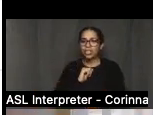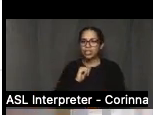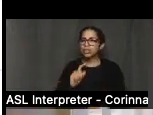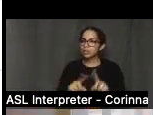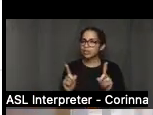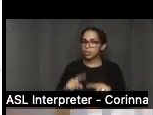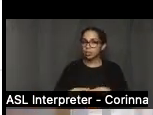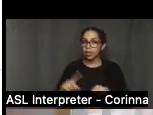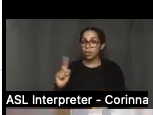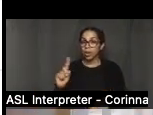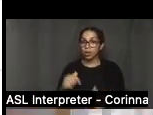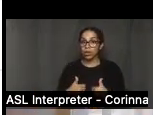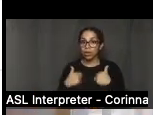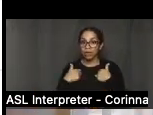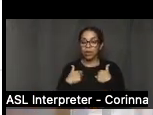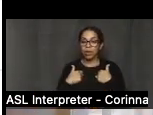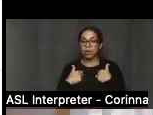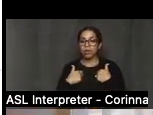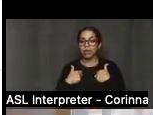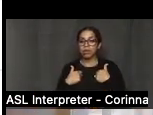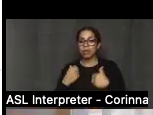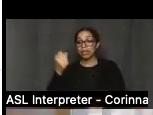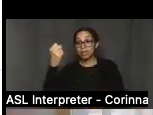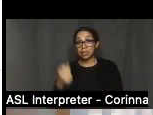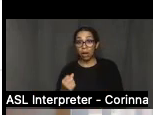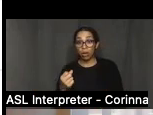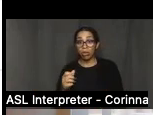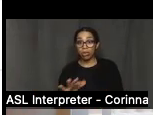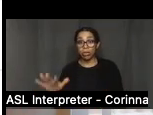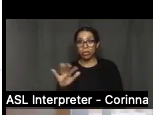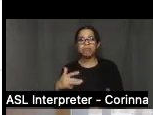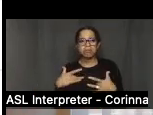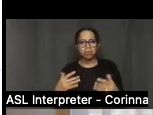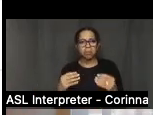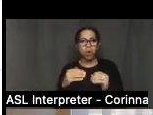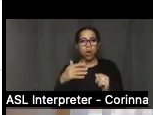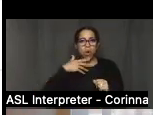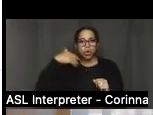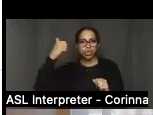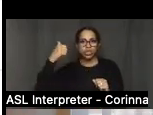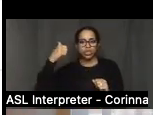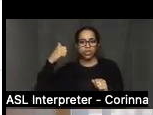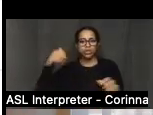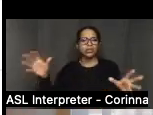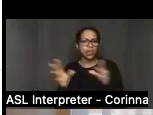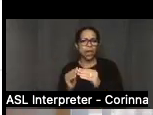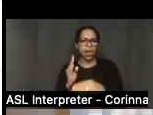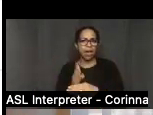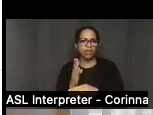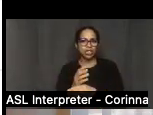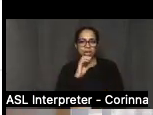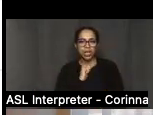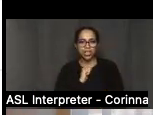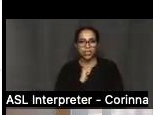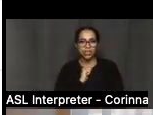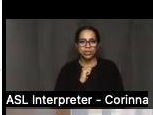Colorado. Different parts of the South are usually a little bit older for their average age in Colorado.